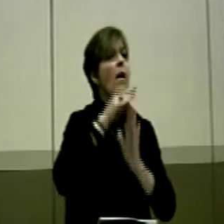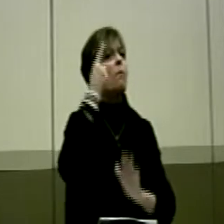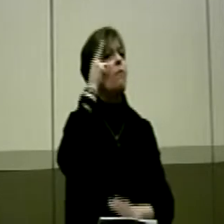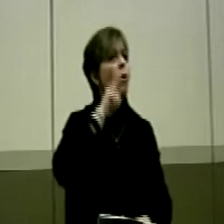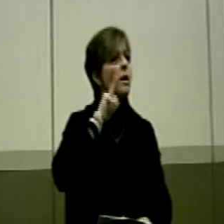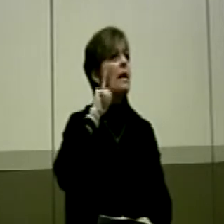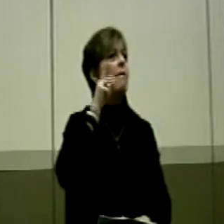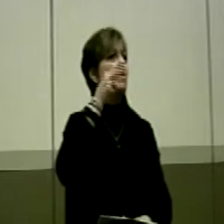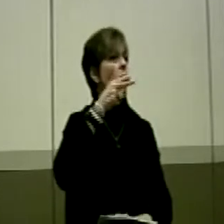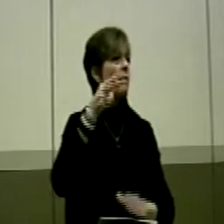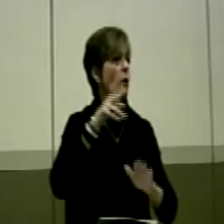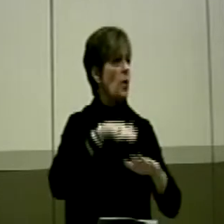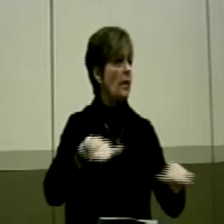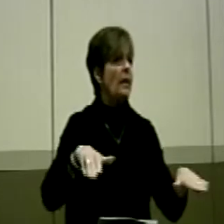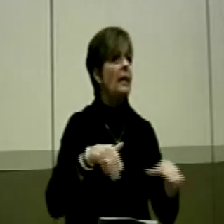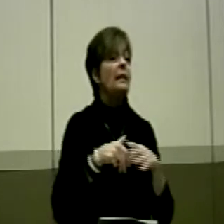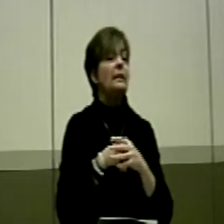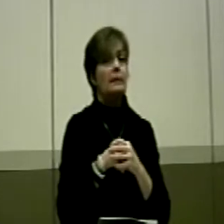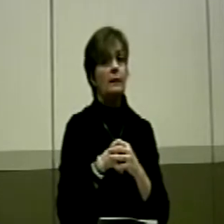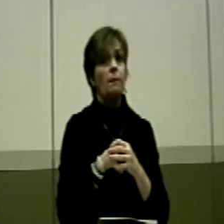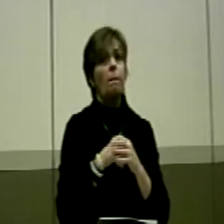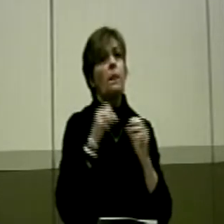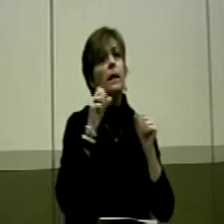Can be used by educators, counselors, parents,